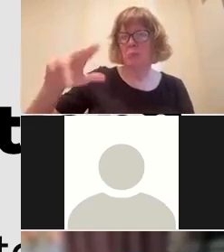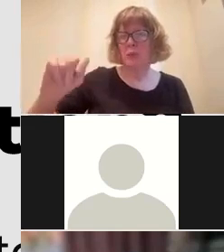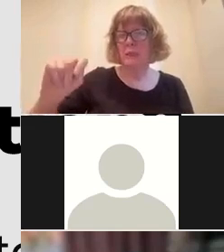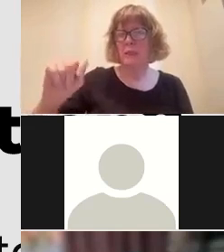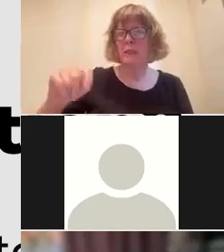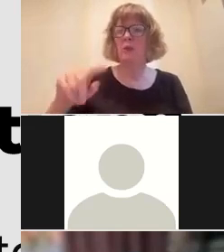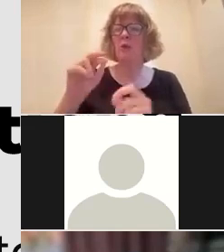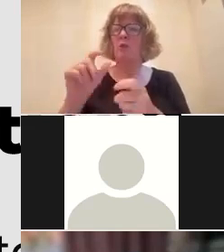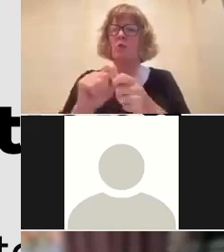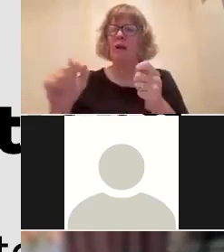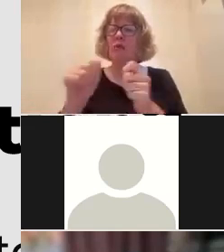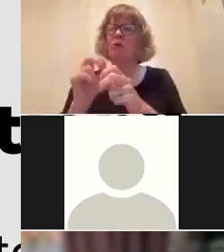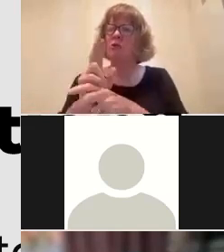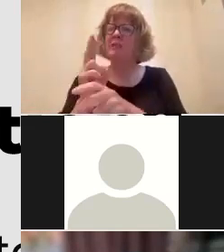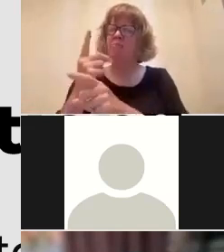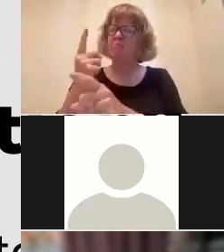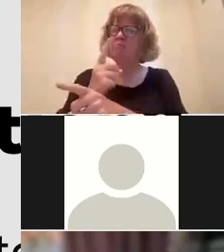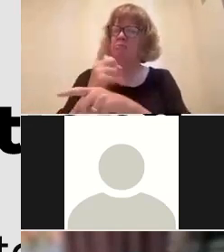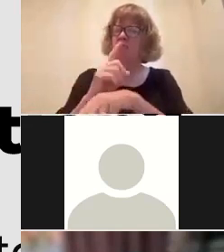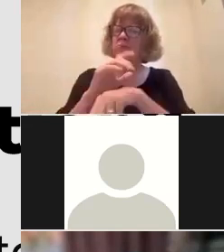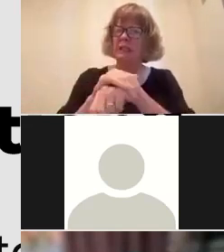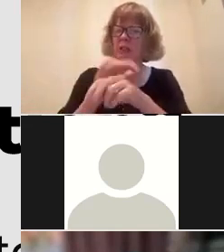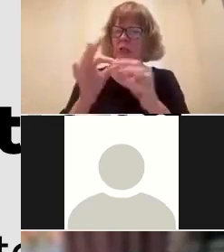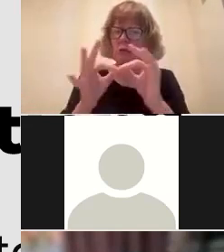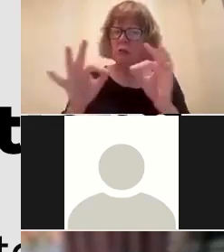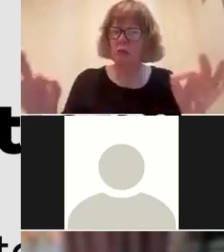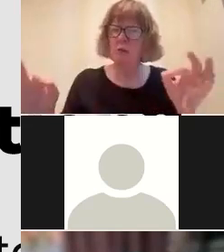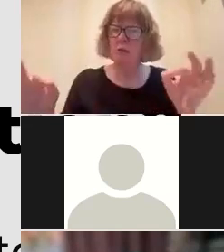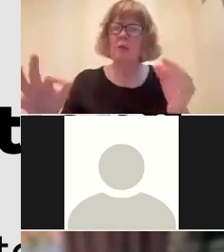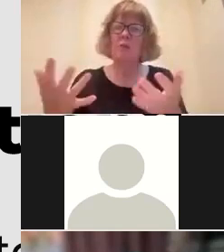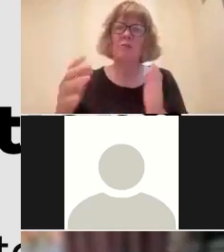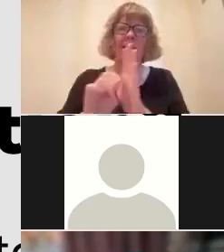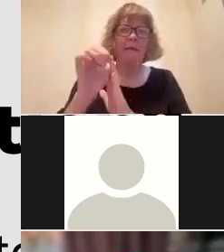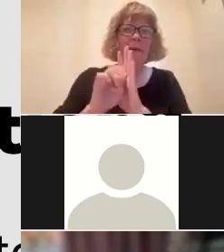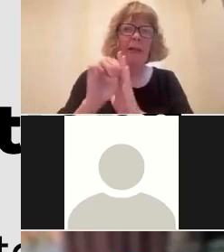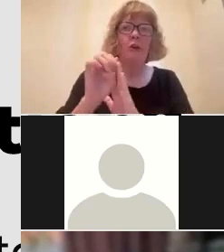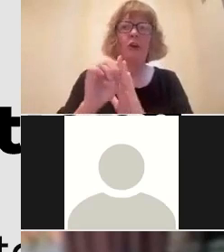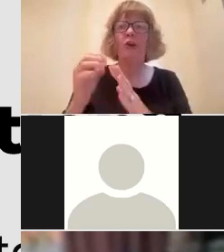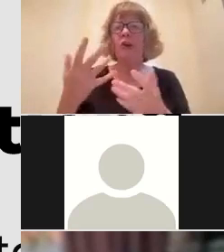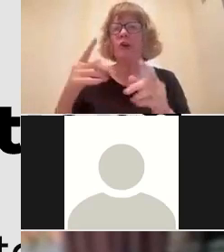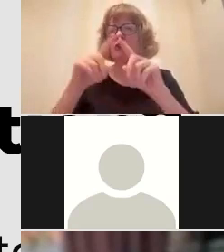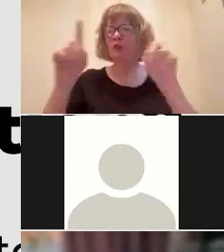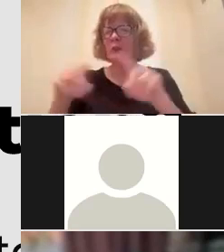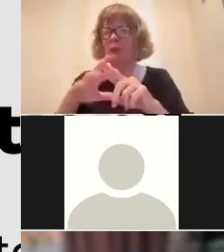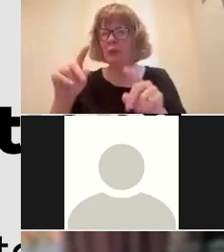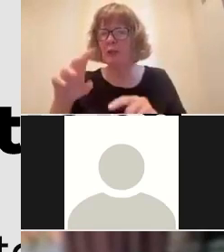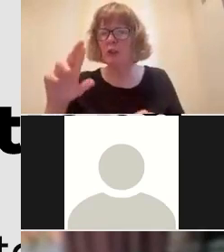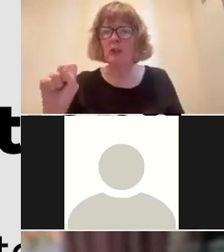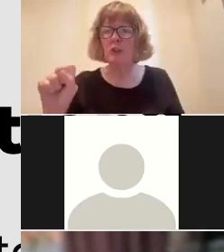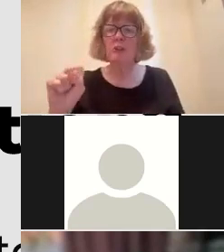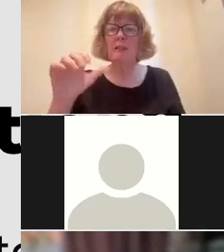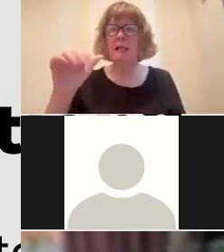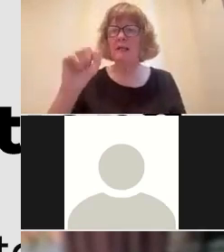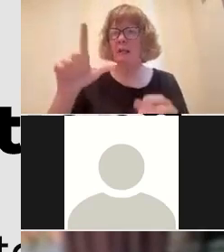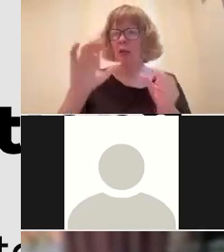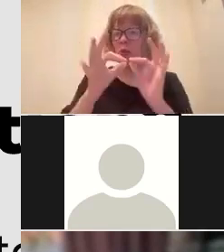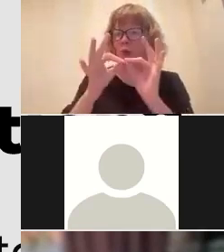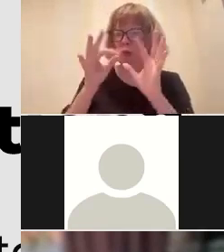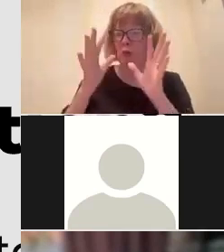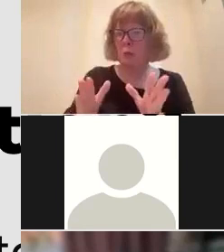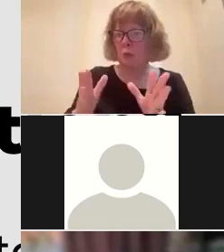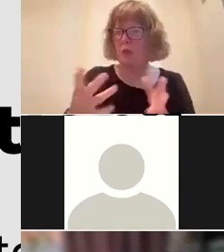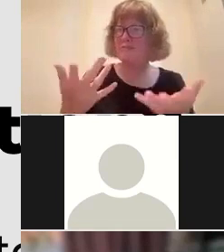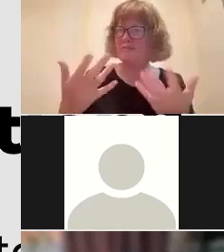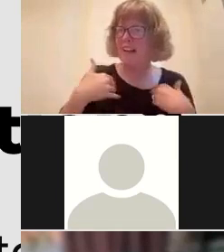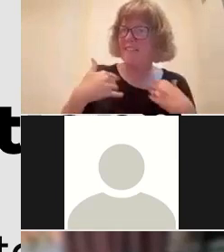writing, elevators, screen readers, captioning, ASL interpretation, which I'd love to call out our